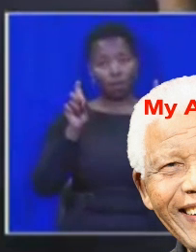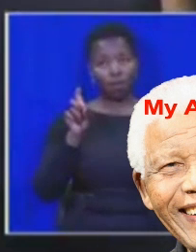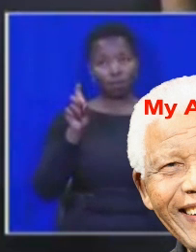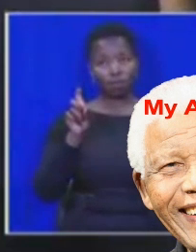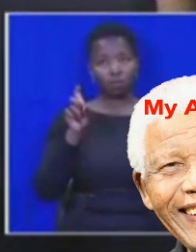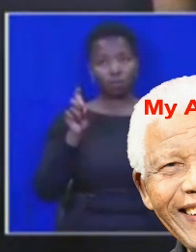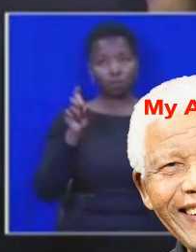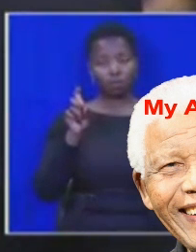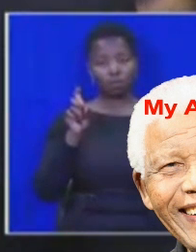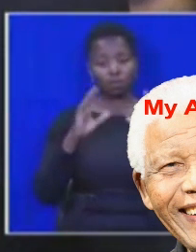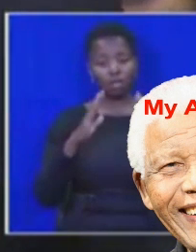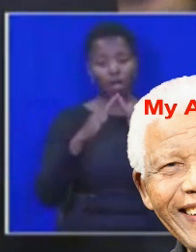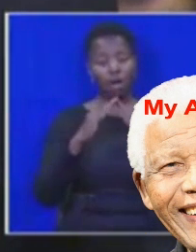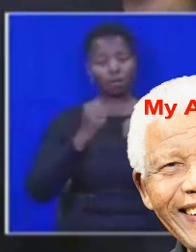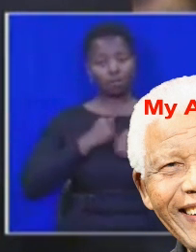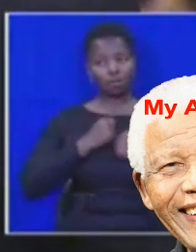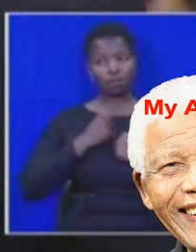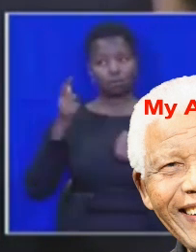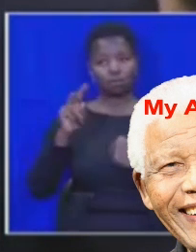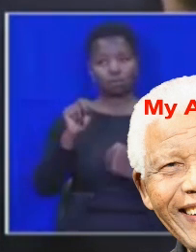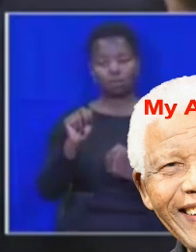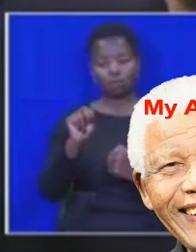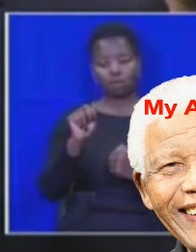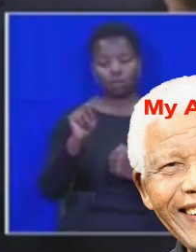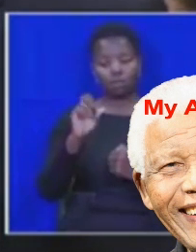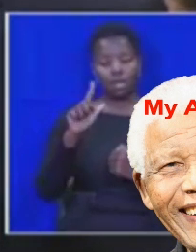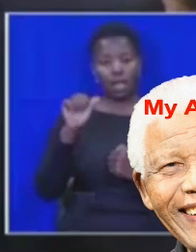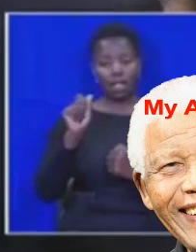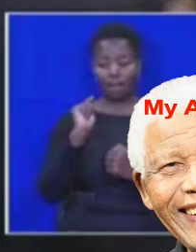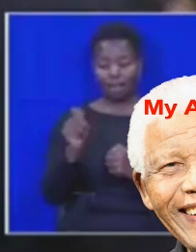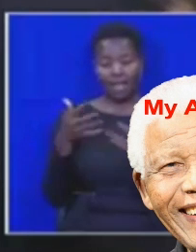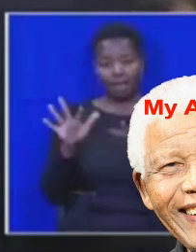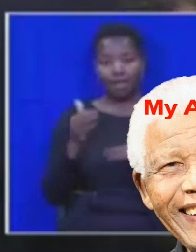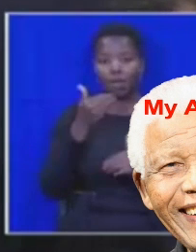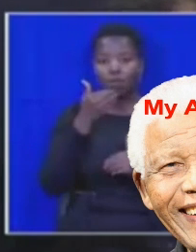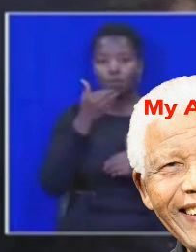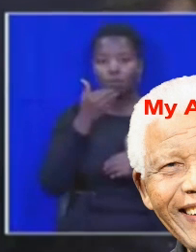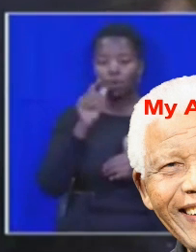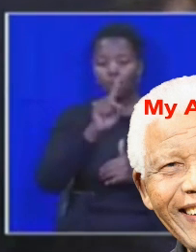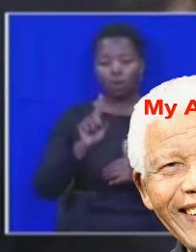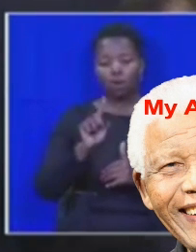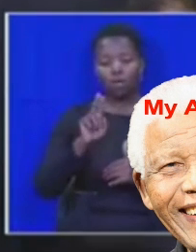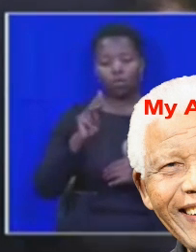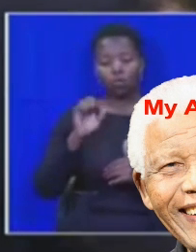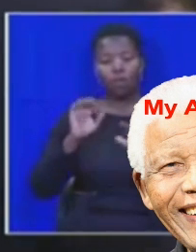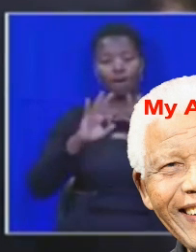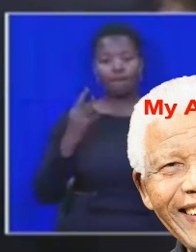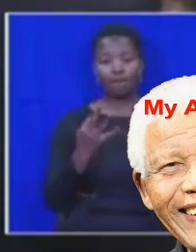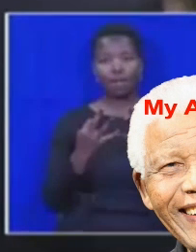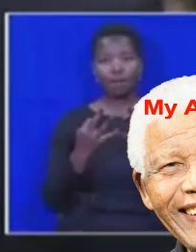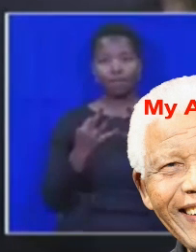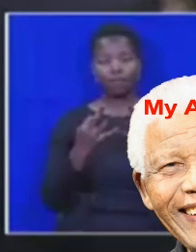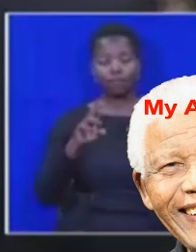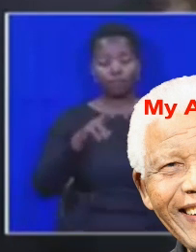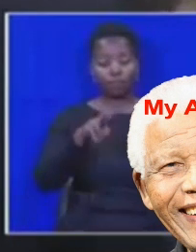"My residence in Nkandla has been paid for by the Zuma family. All the buildings and every room we